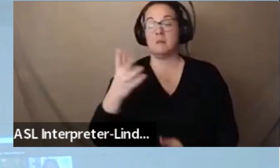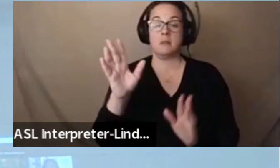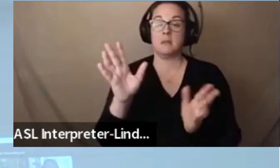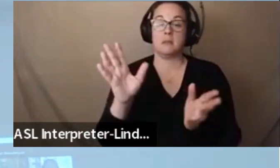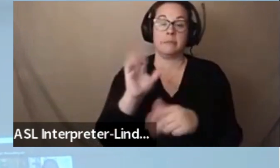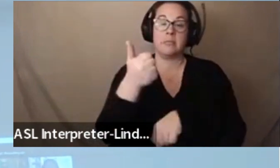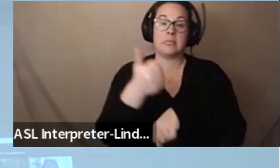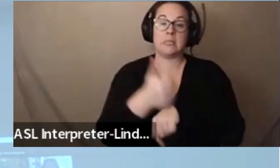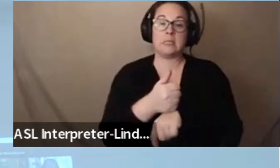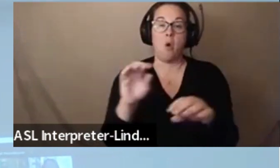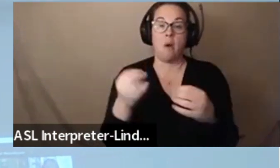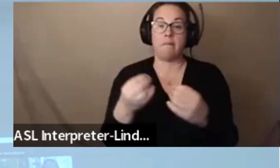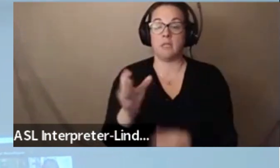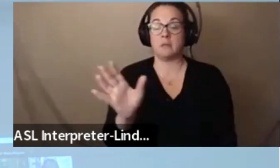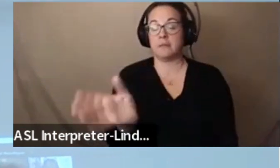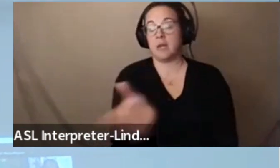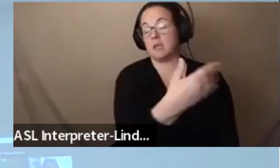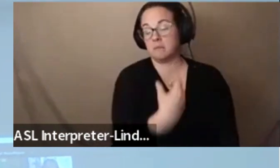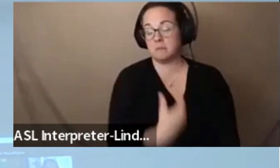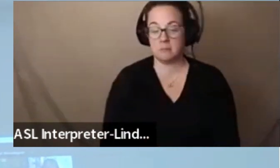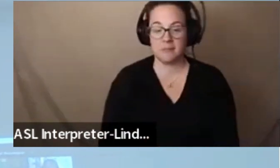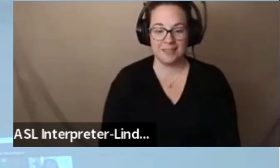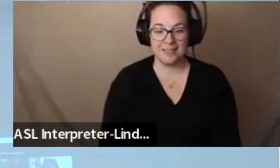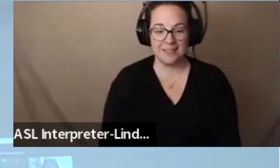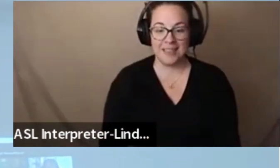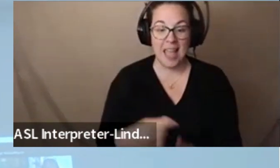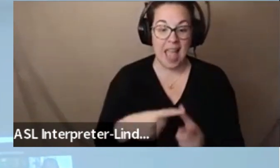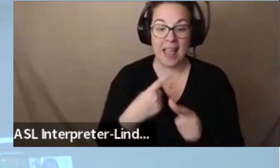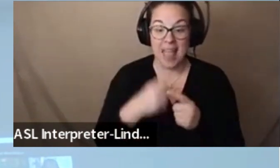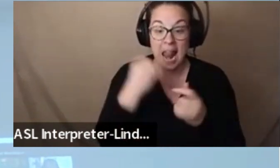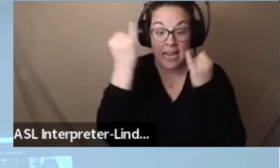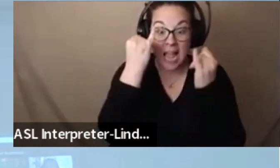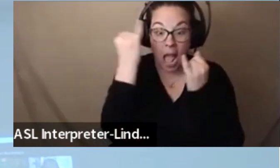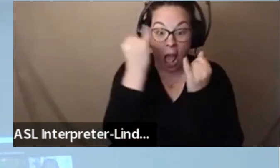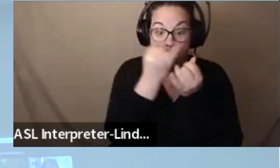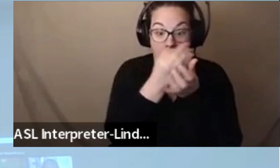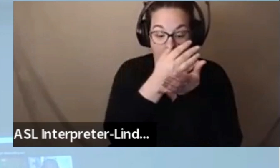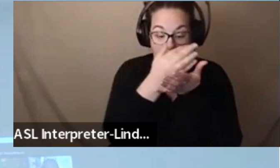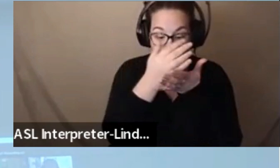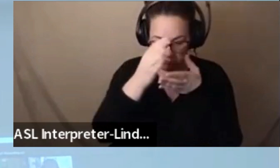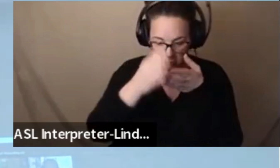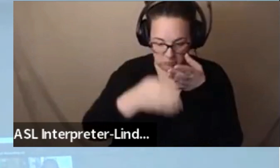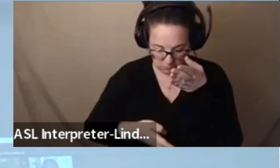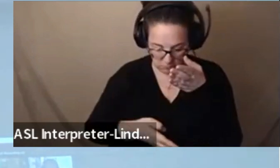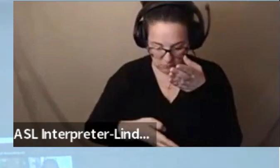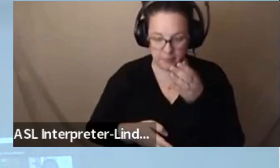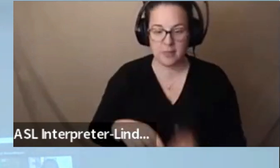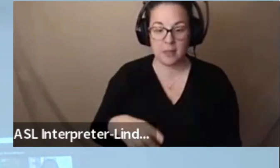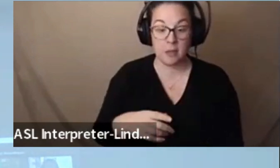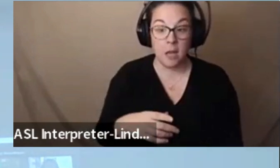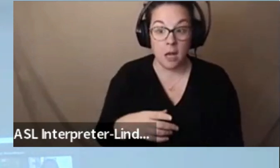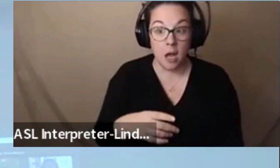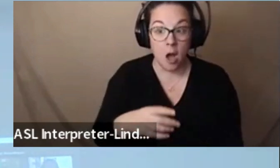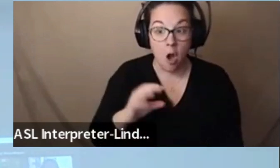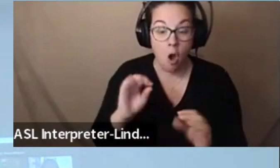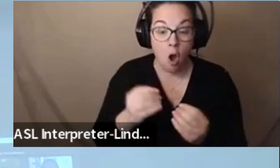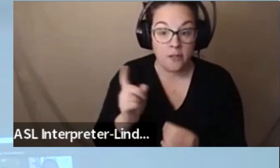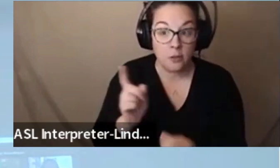have one idea, let's set it in an office, or let's set it in, and then they just, they run out of ideas instead of